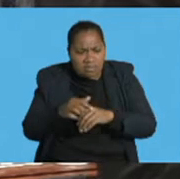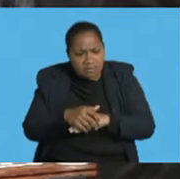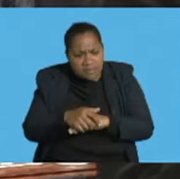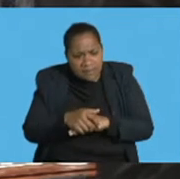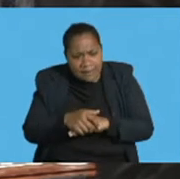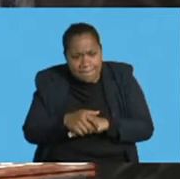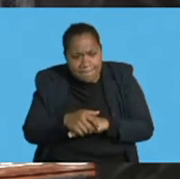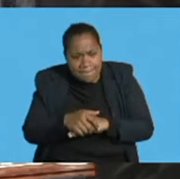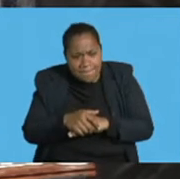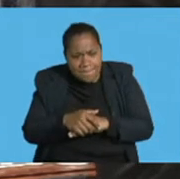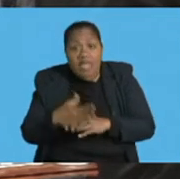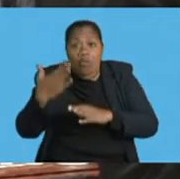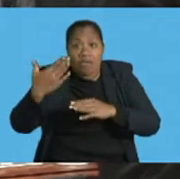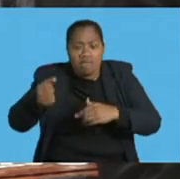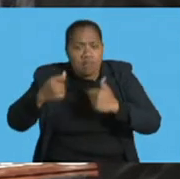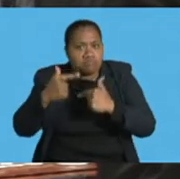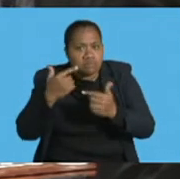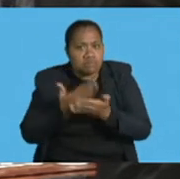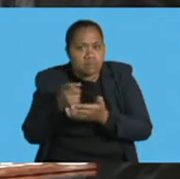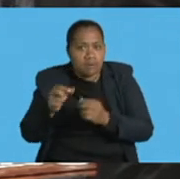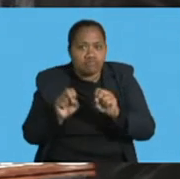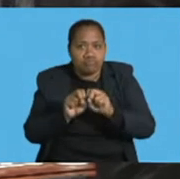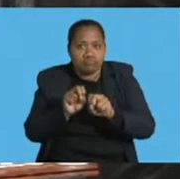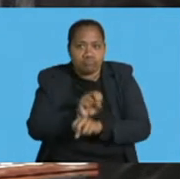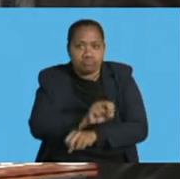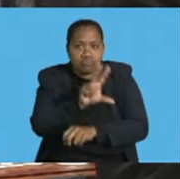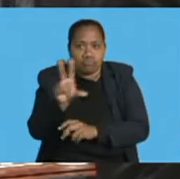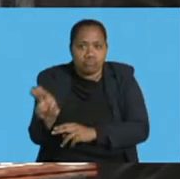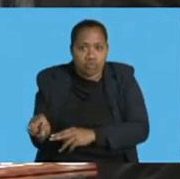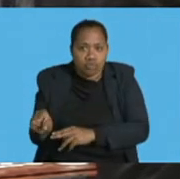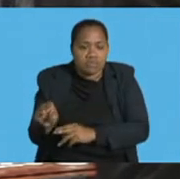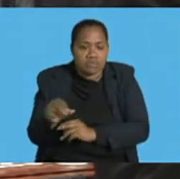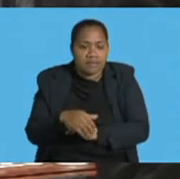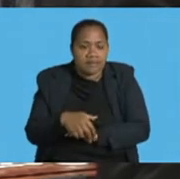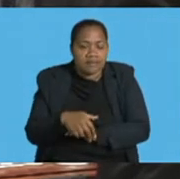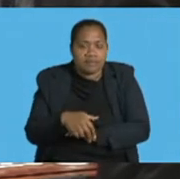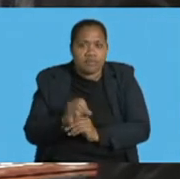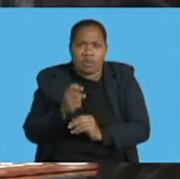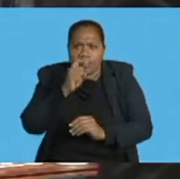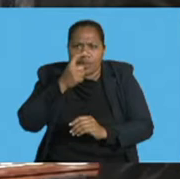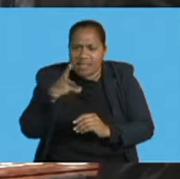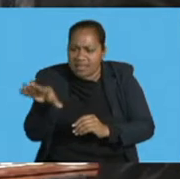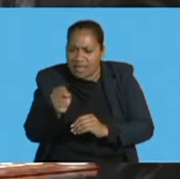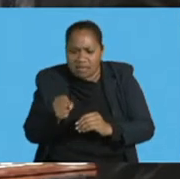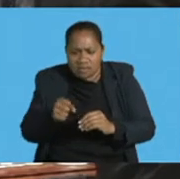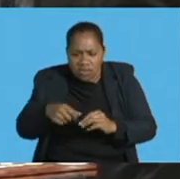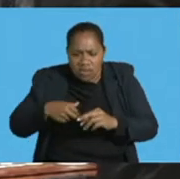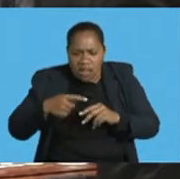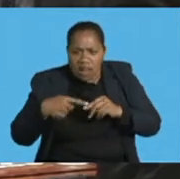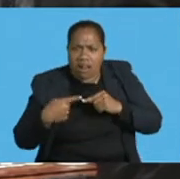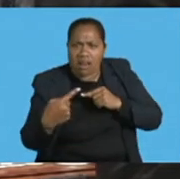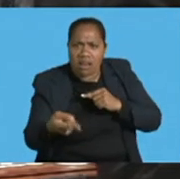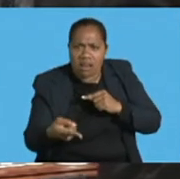and therefore there's a limitation on the bridge, and therefore we're not able to take materials across. So we will commence work on